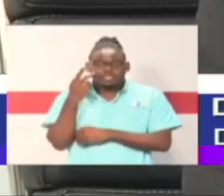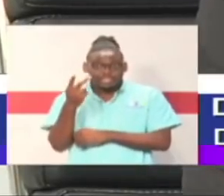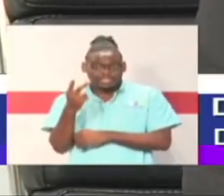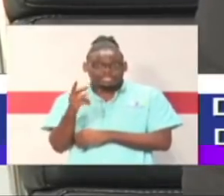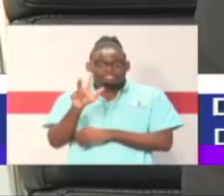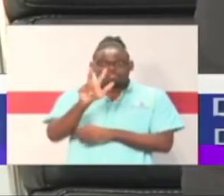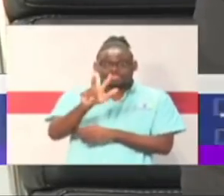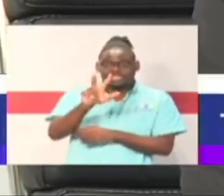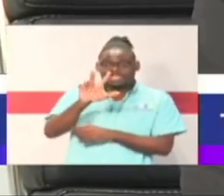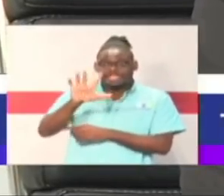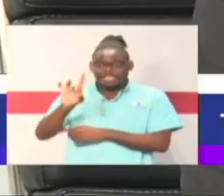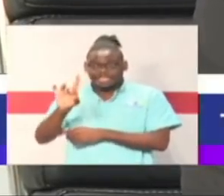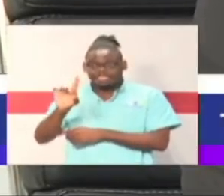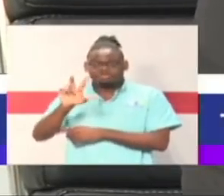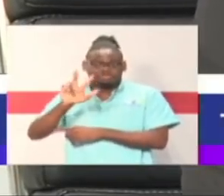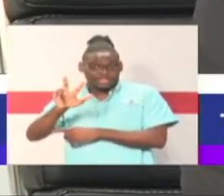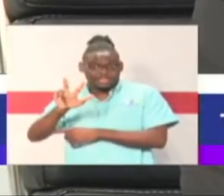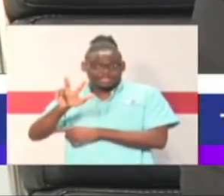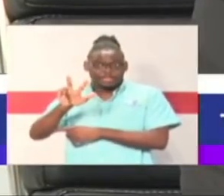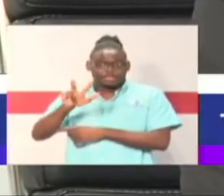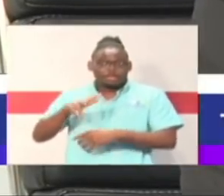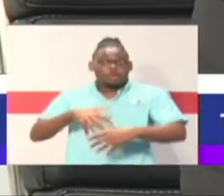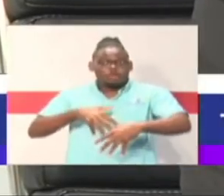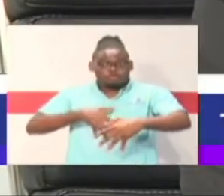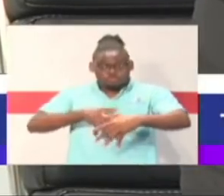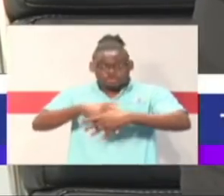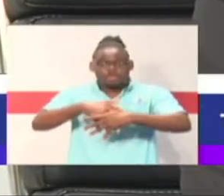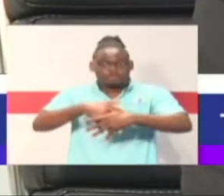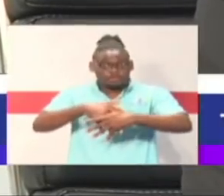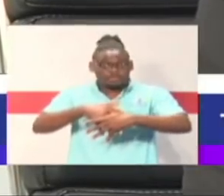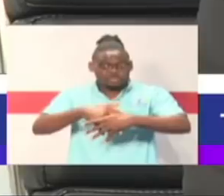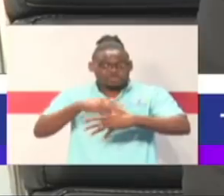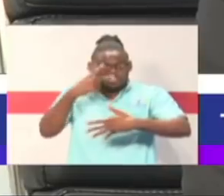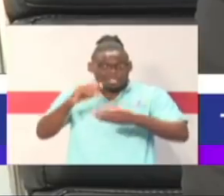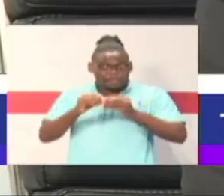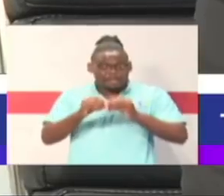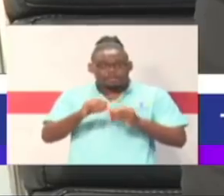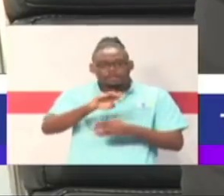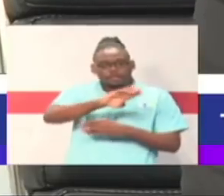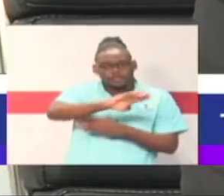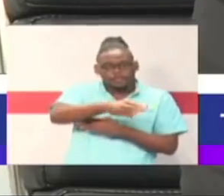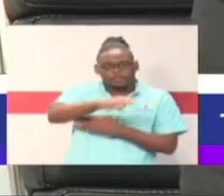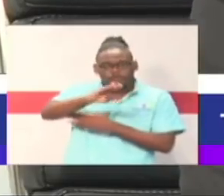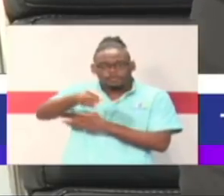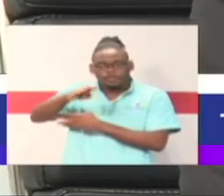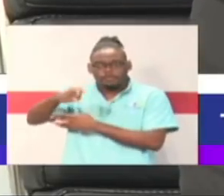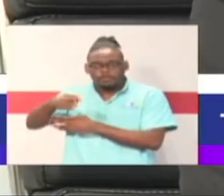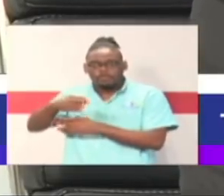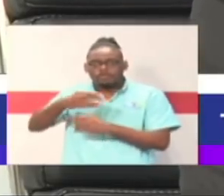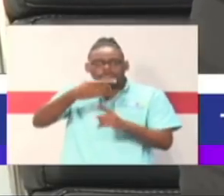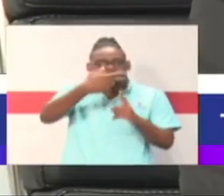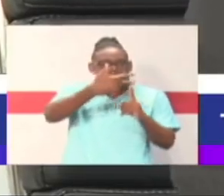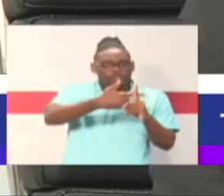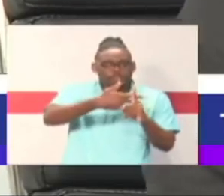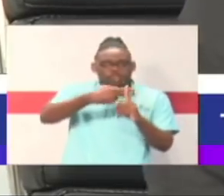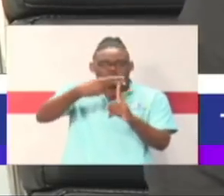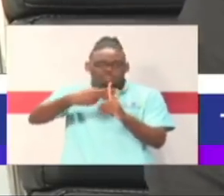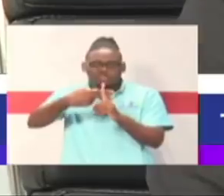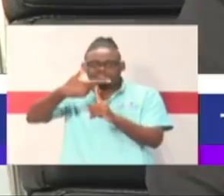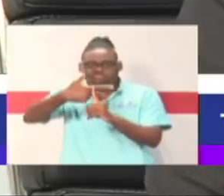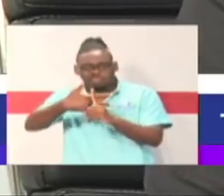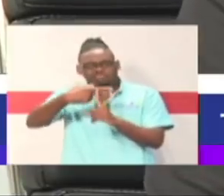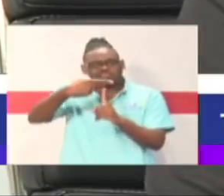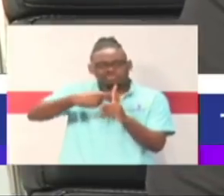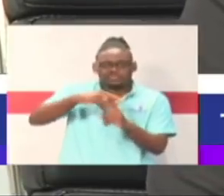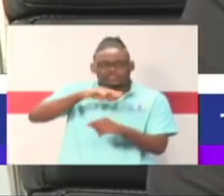women, and they're all at various stages of pregnancy since the start of the pandemic. Some of these patients, especially those